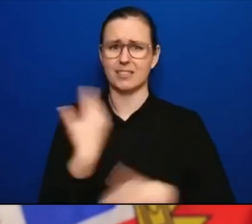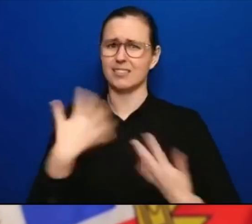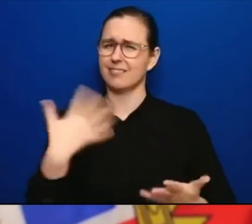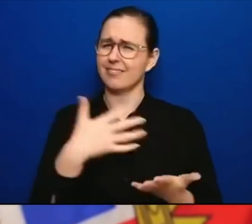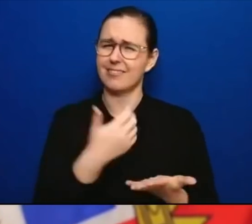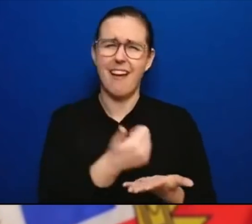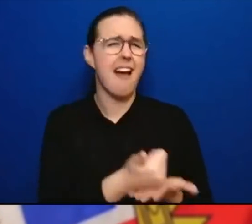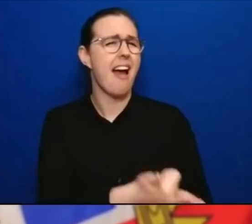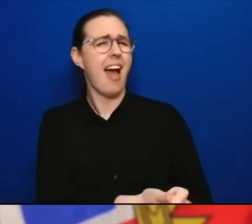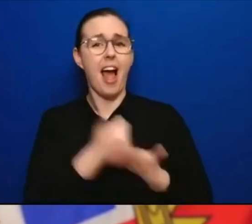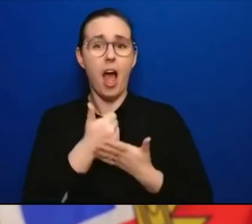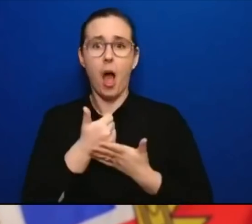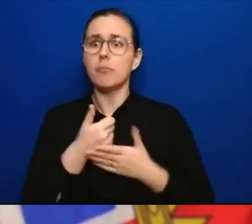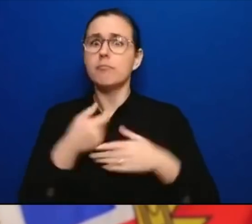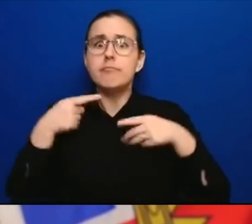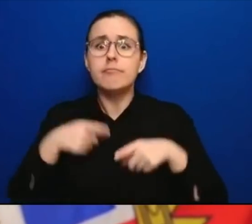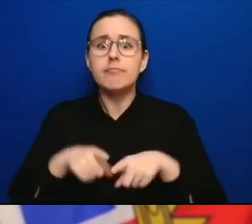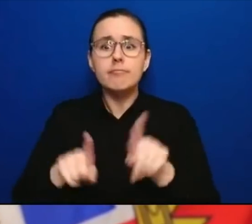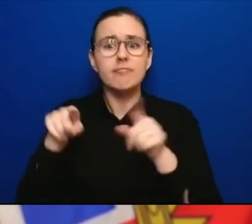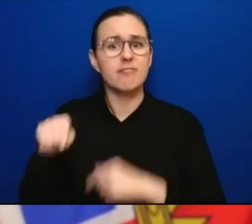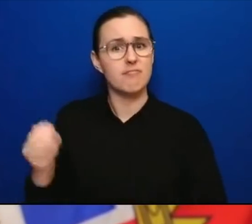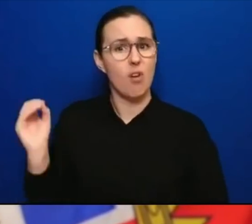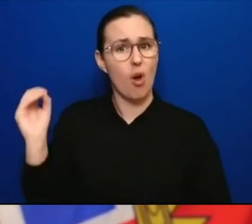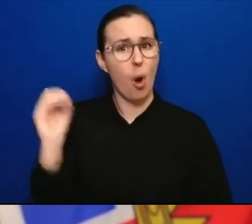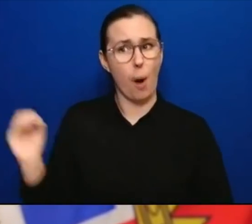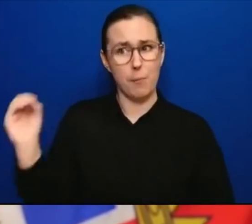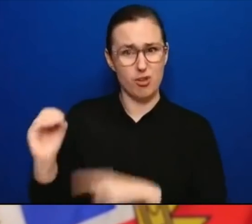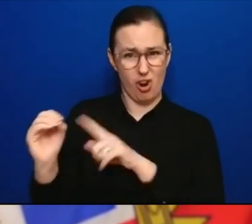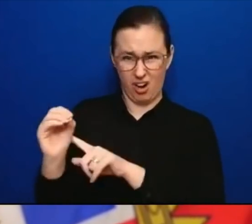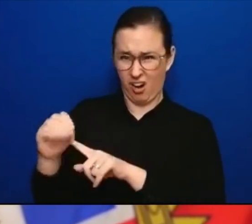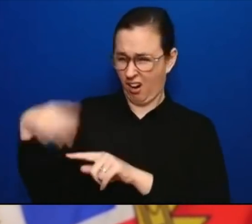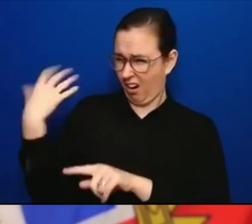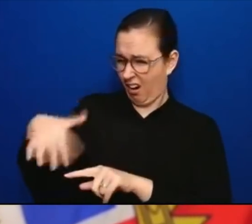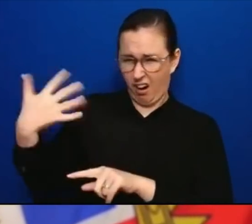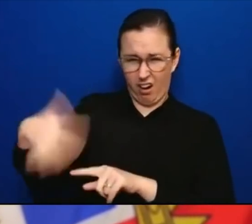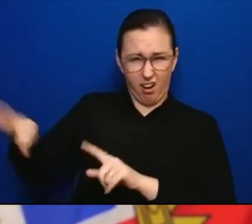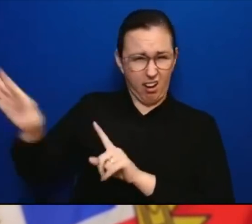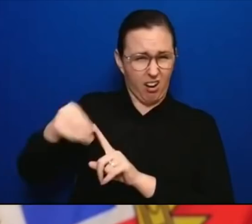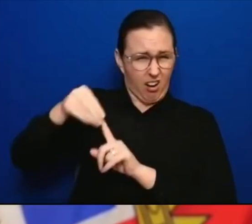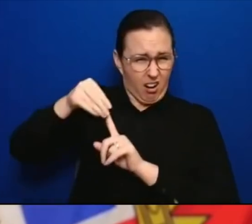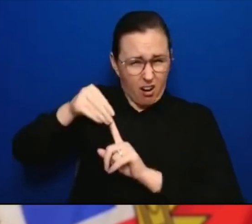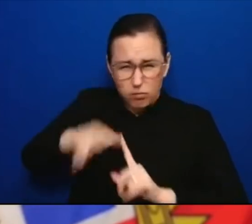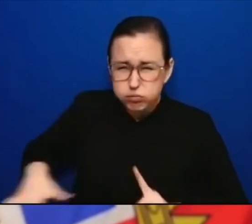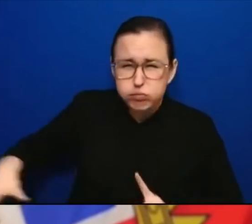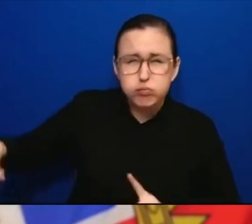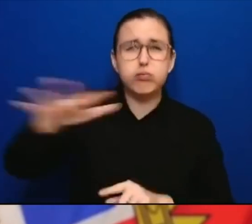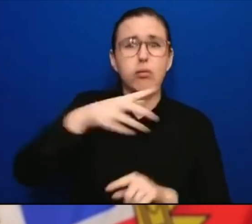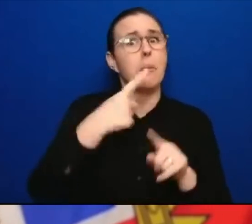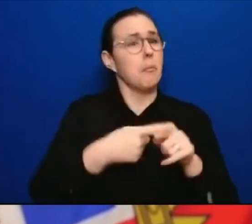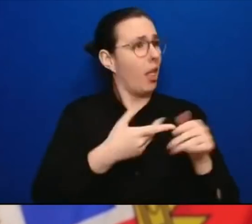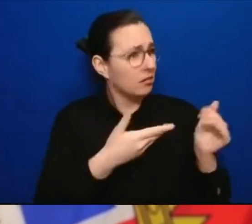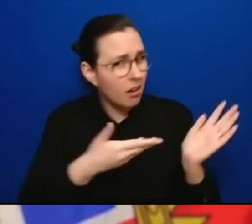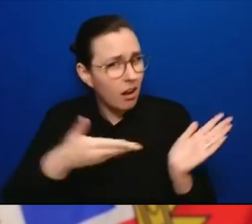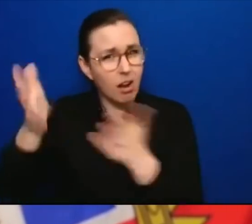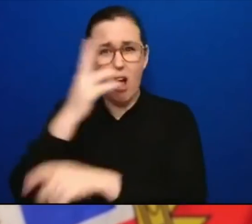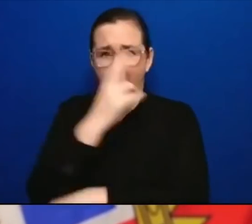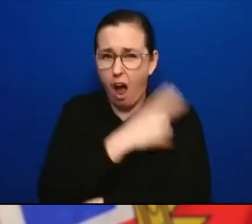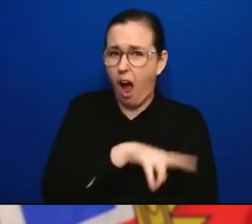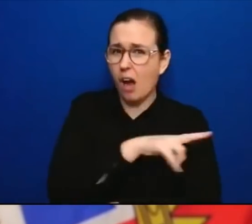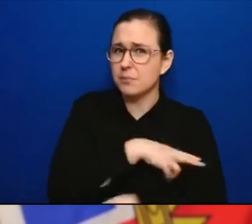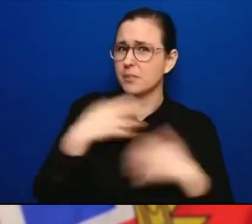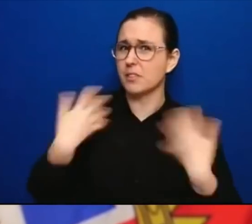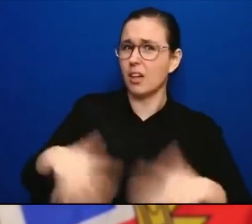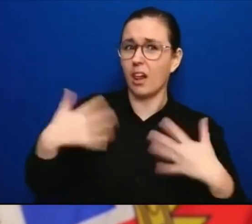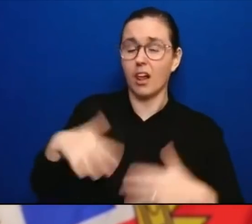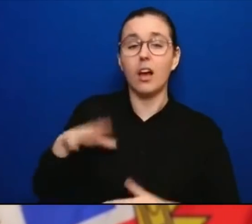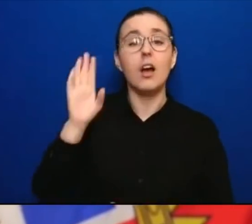of high number of hospitalizations, and will help protect us from the unknowns that are certain